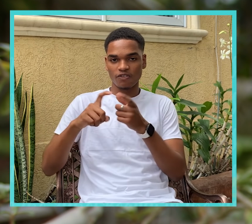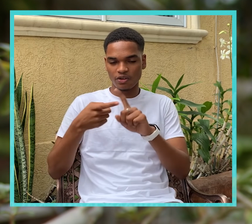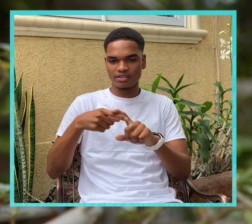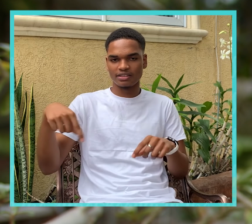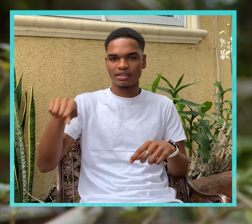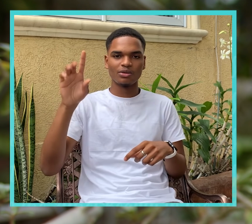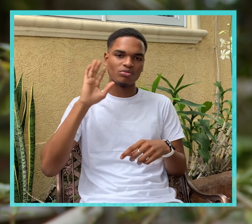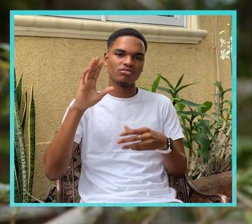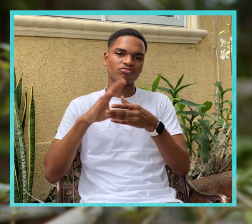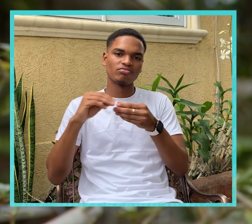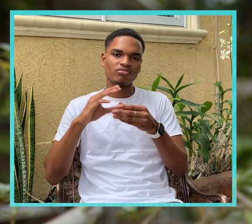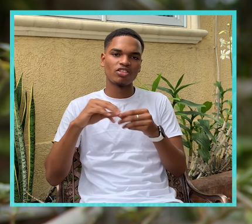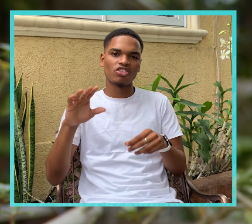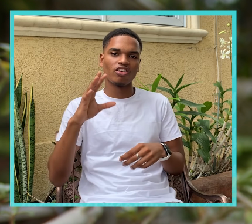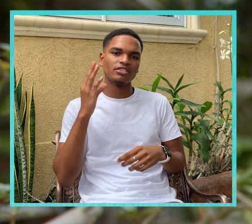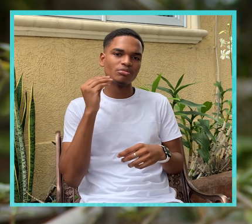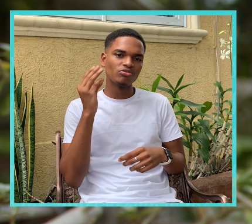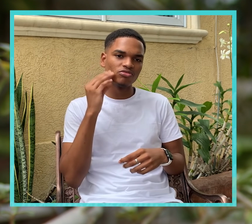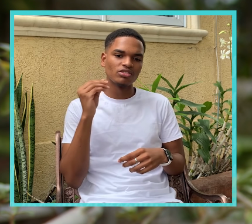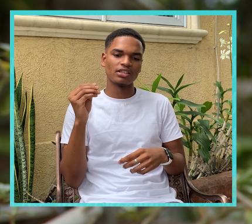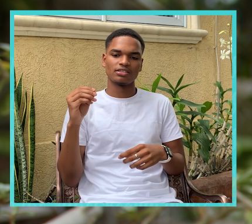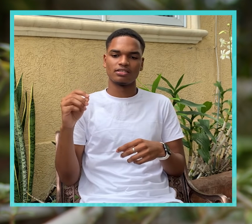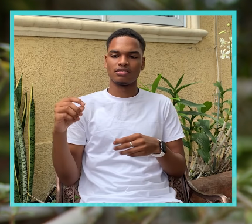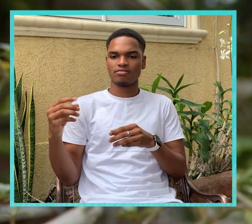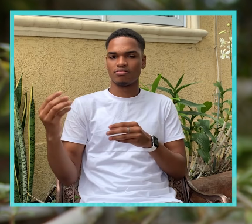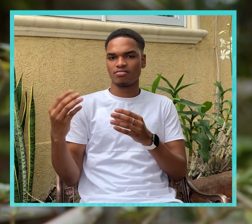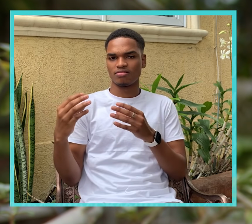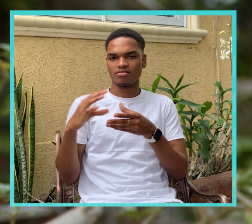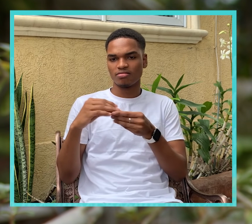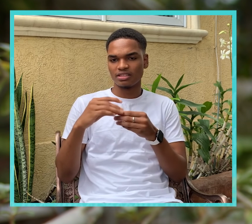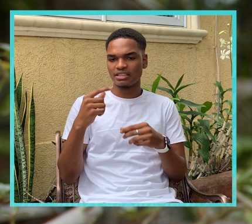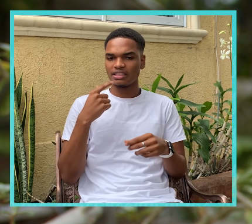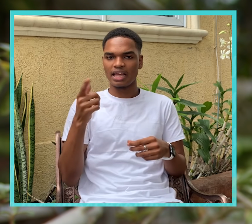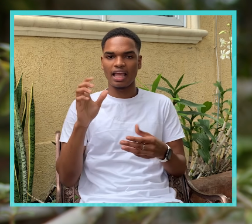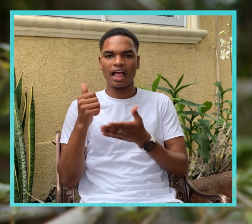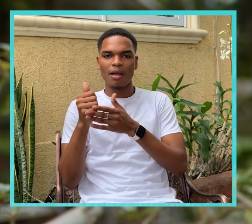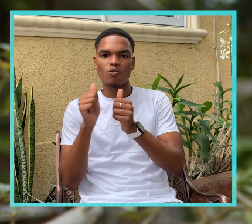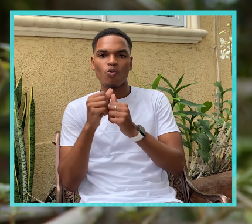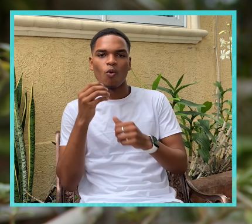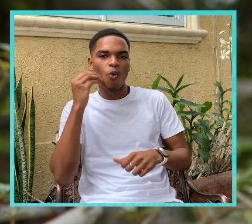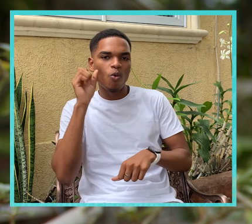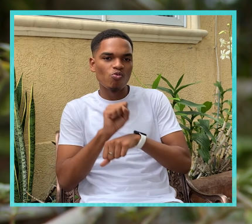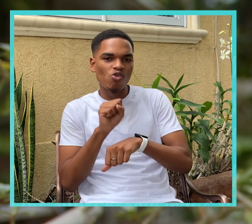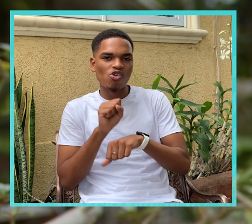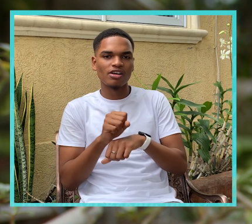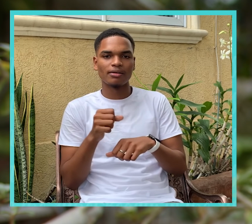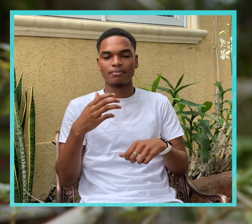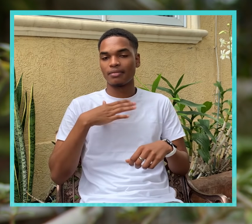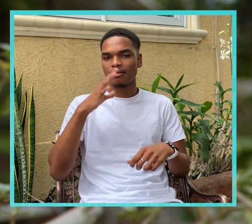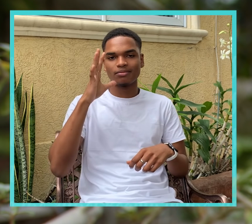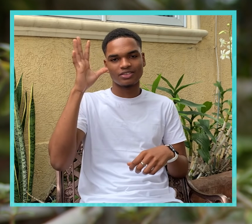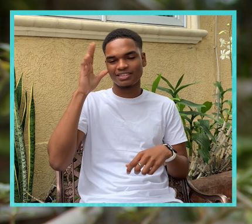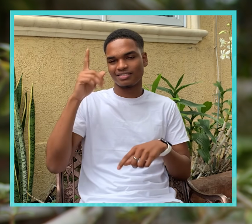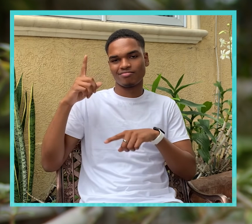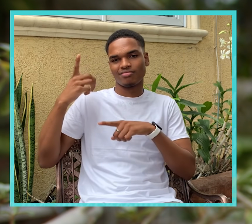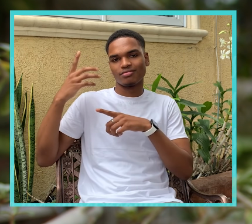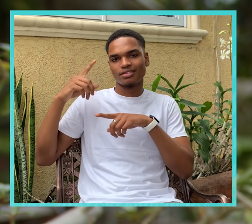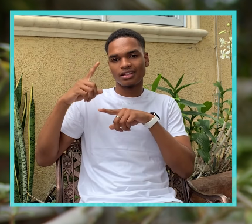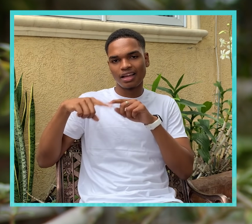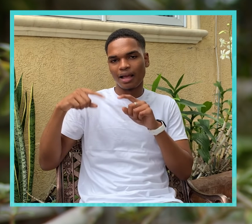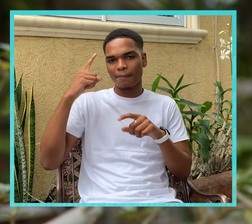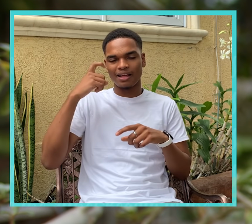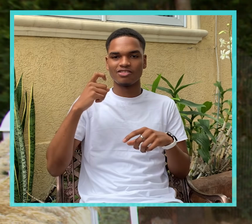parents and how their parents could help them with homework and help them with things that my parents just couldn't do. Right. Because they